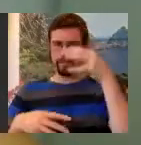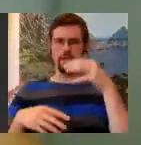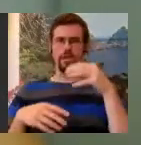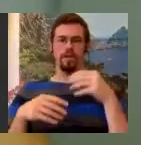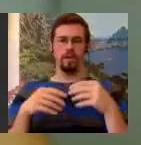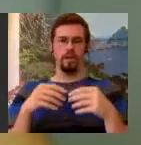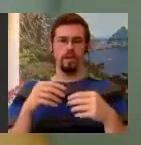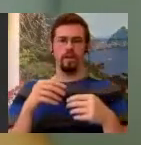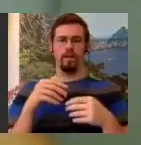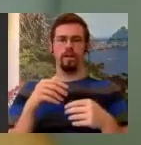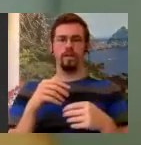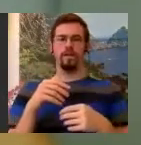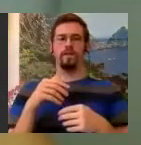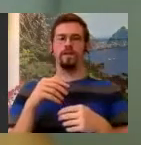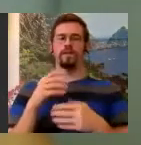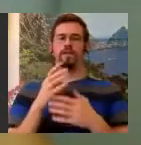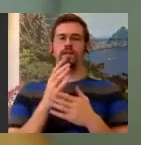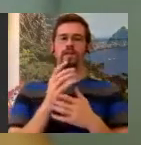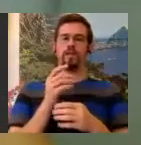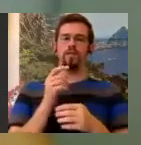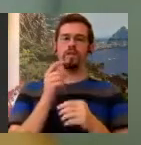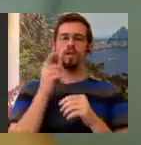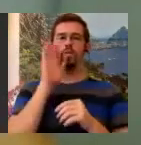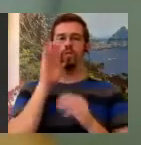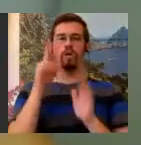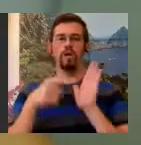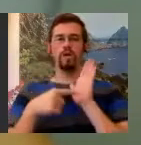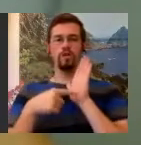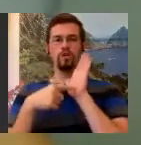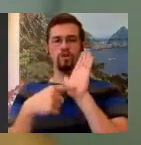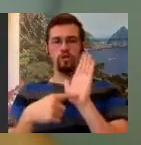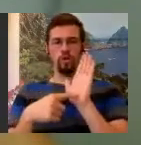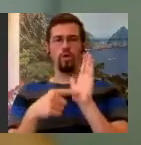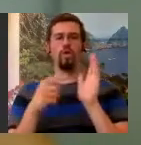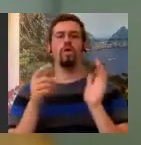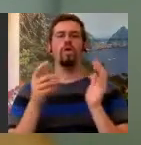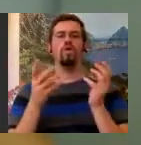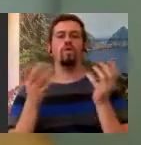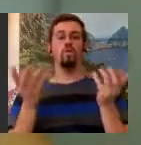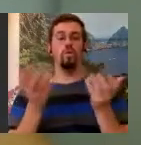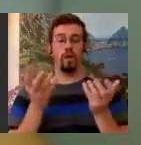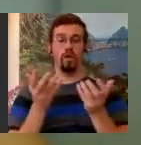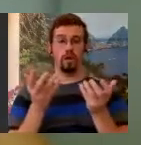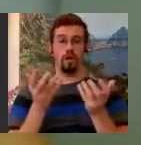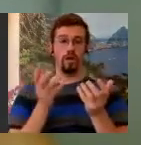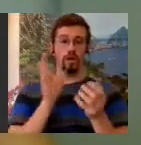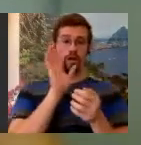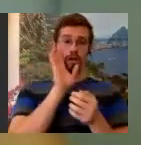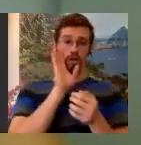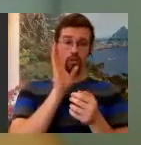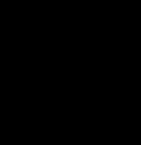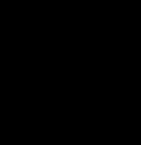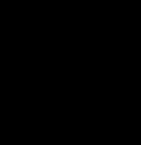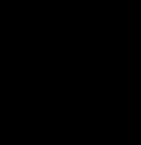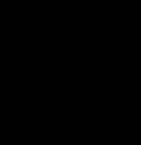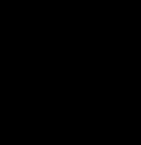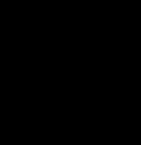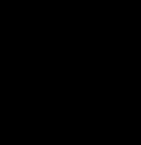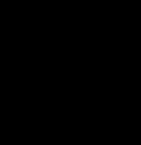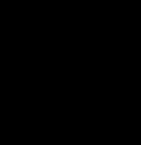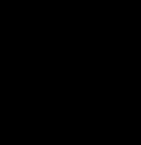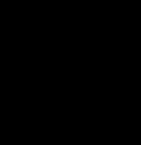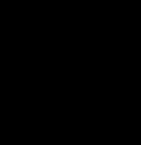starts, showing you what the button is going to have, how the button is going to affect the glyph